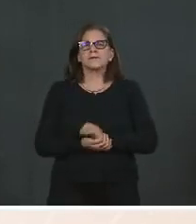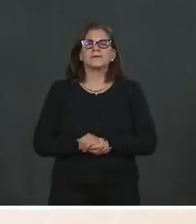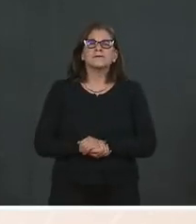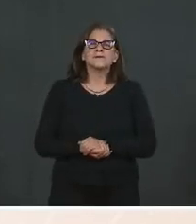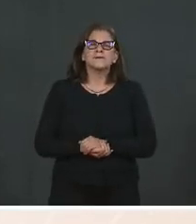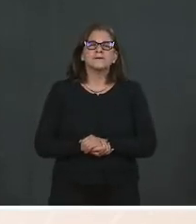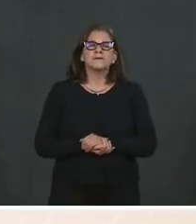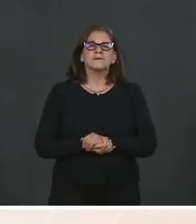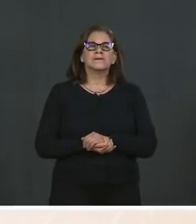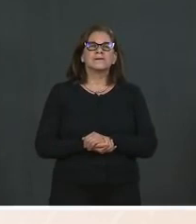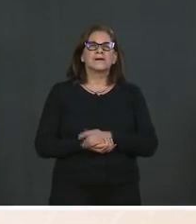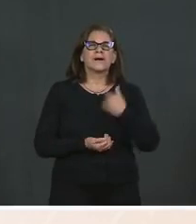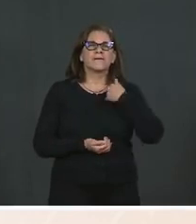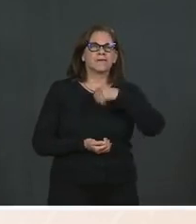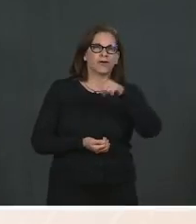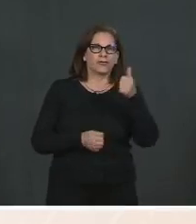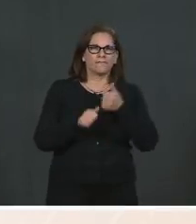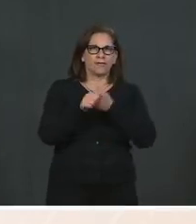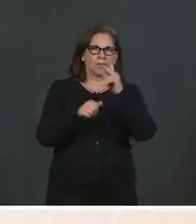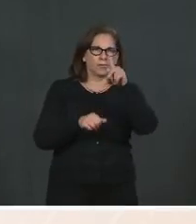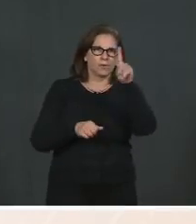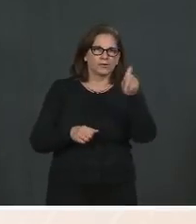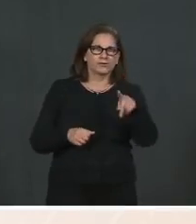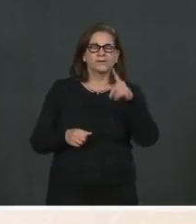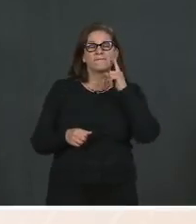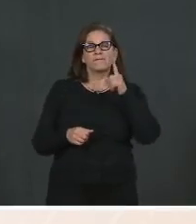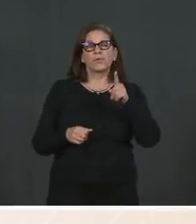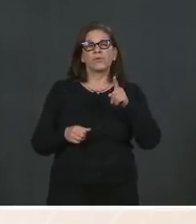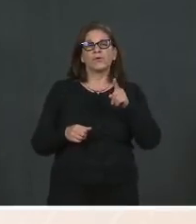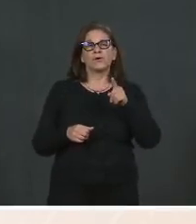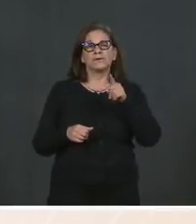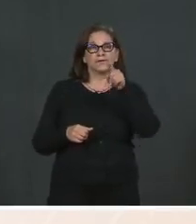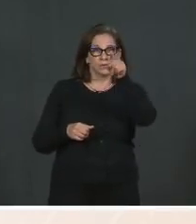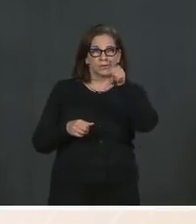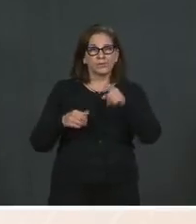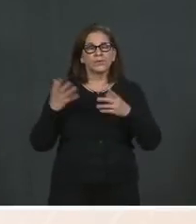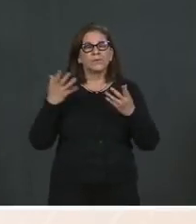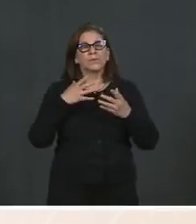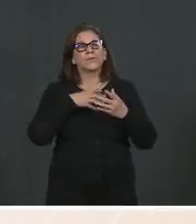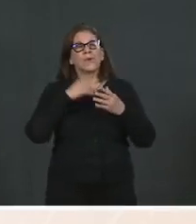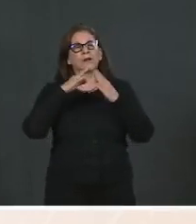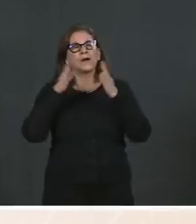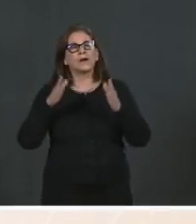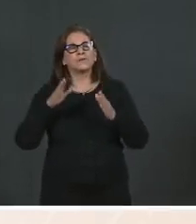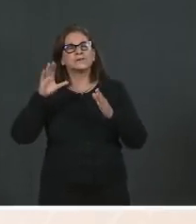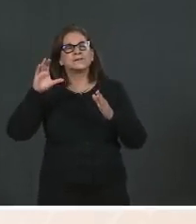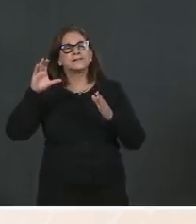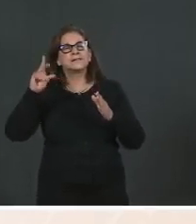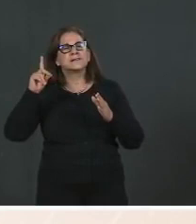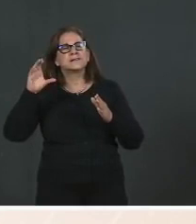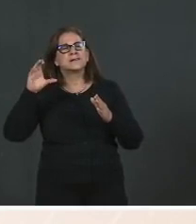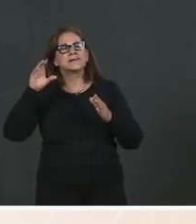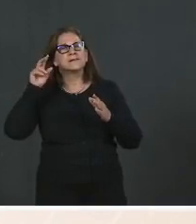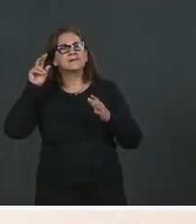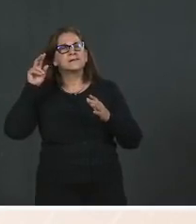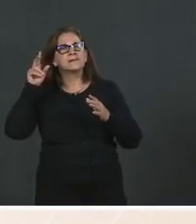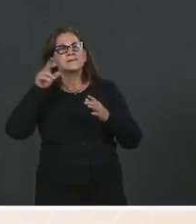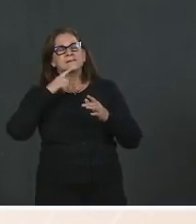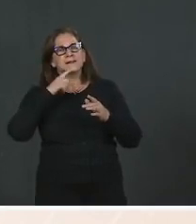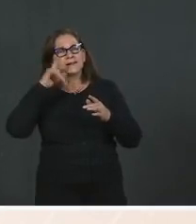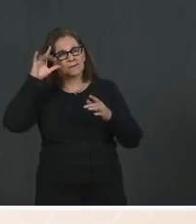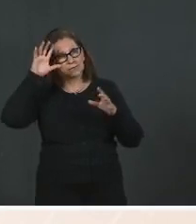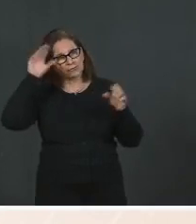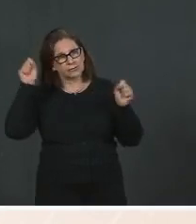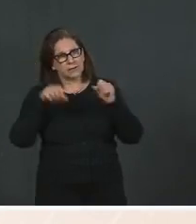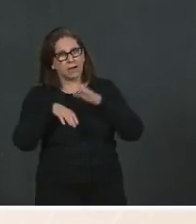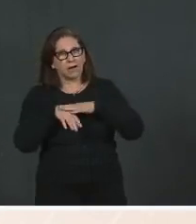that the CDC travel guidelines don't apply if you have a private plane? I think the president, he was asking me specifically about the president's travel